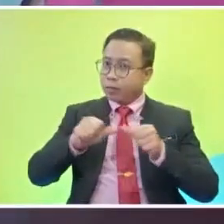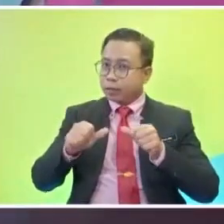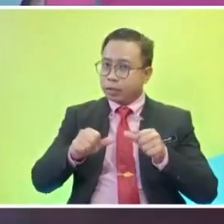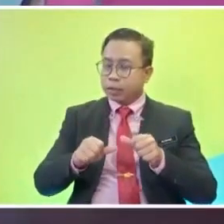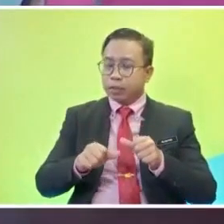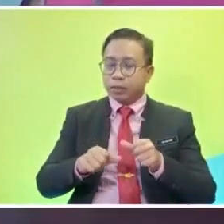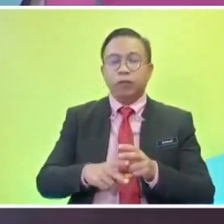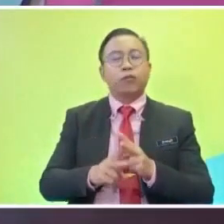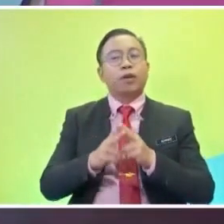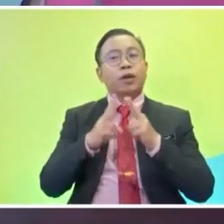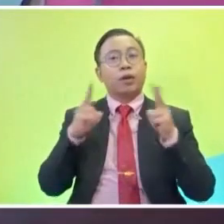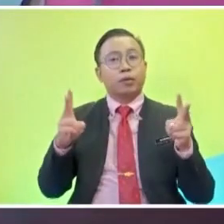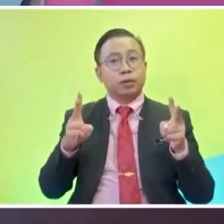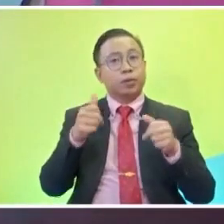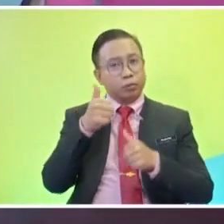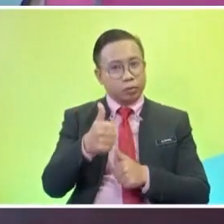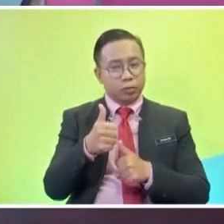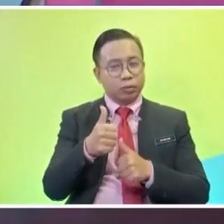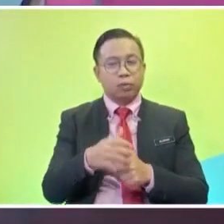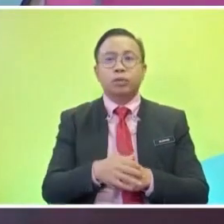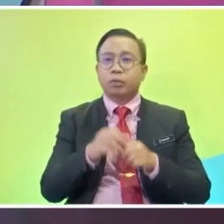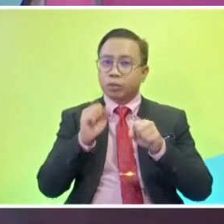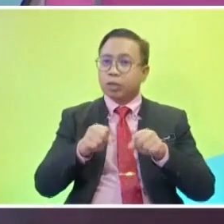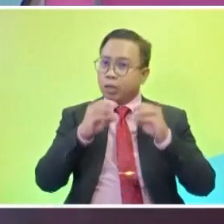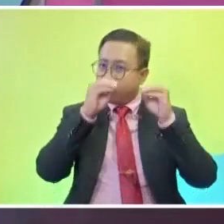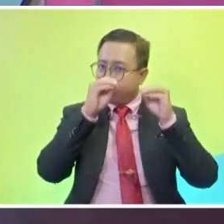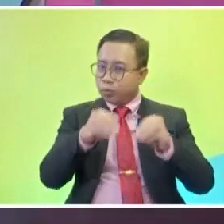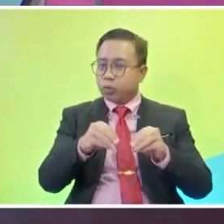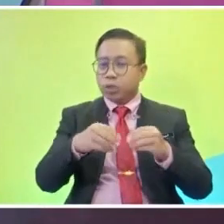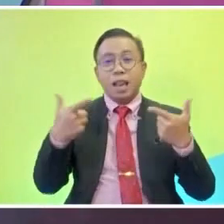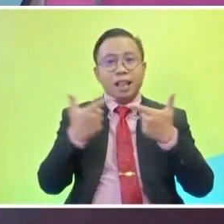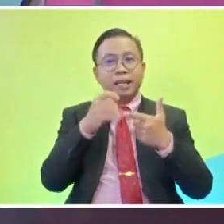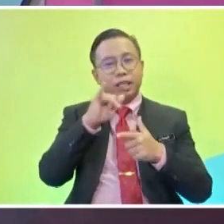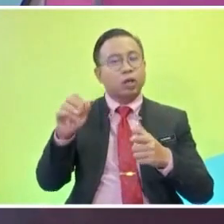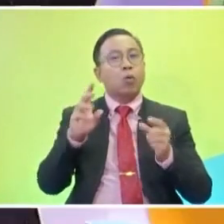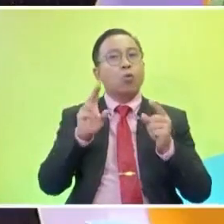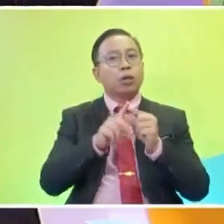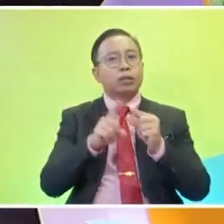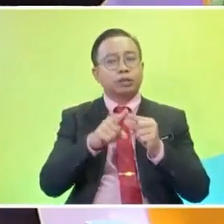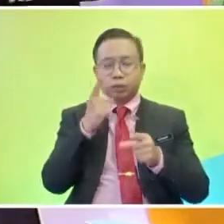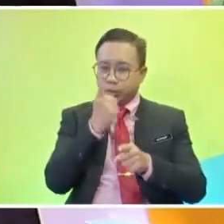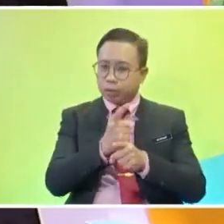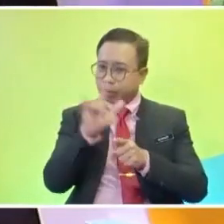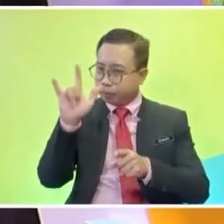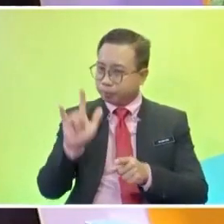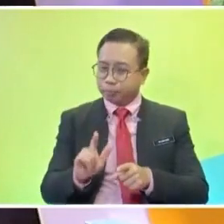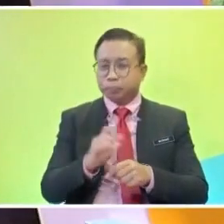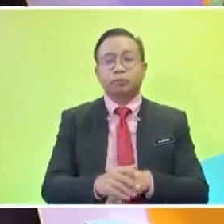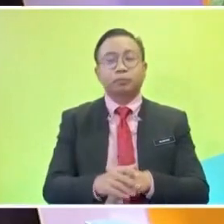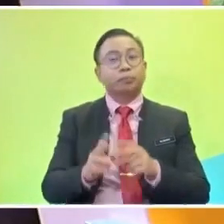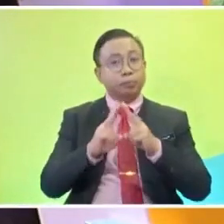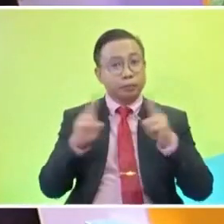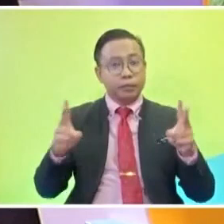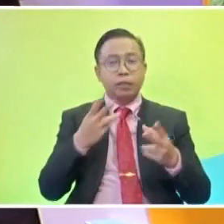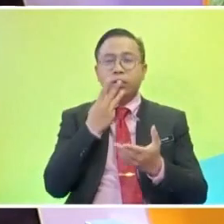they did really well, Chris. Look at that. They were able to put all the linking words correctly in all the steps that we have here. Very well